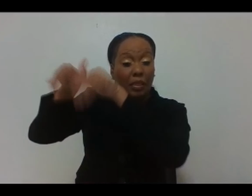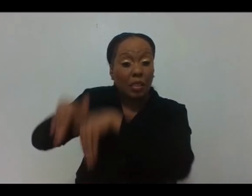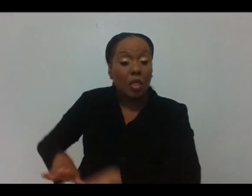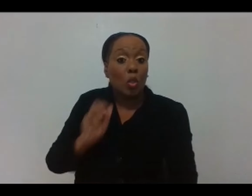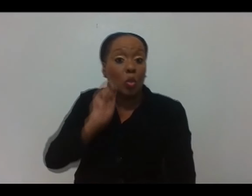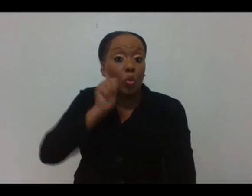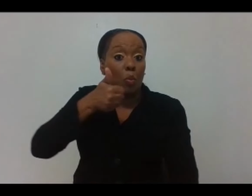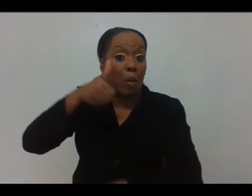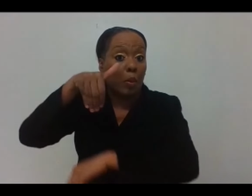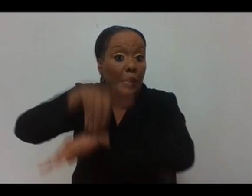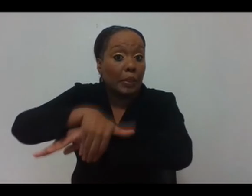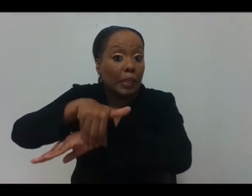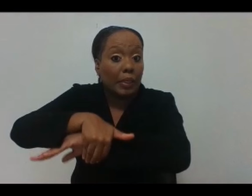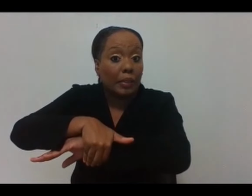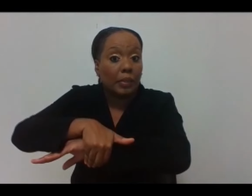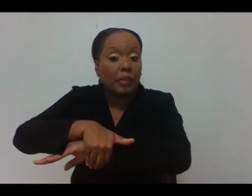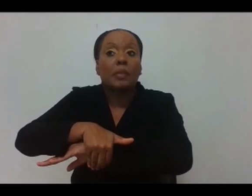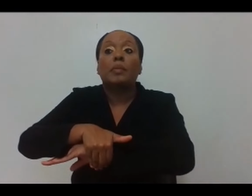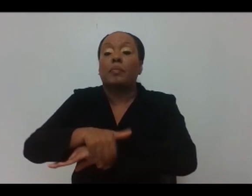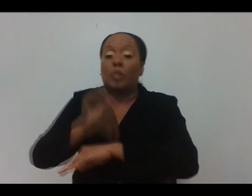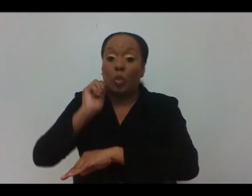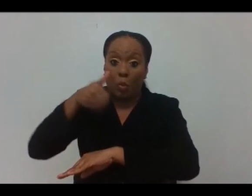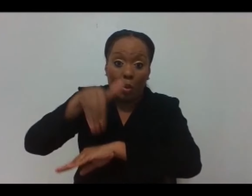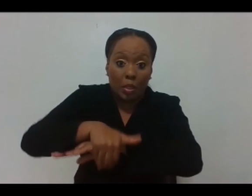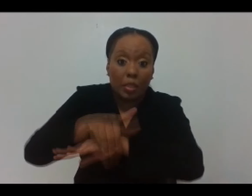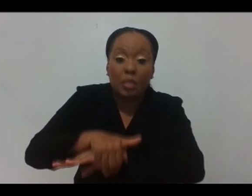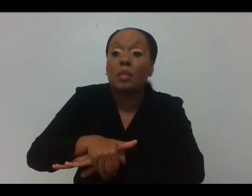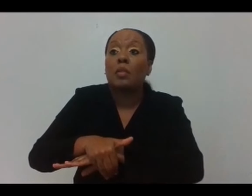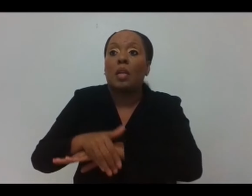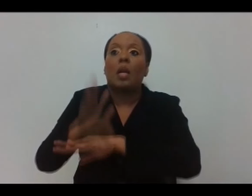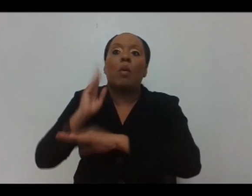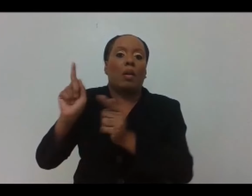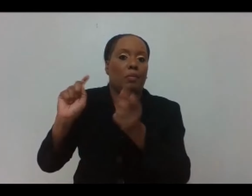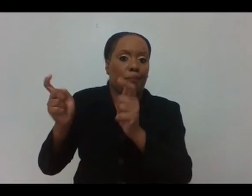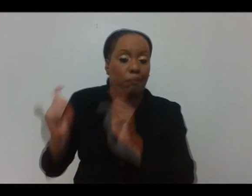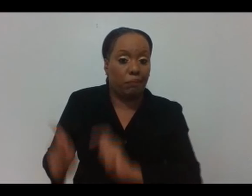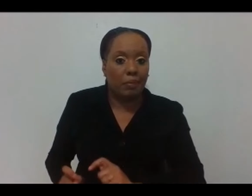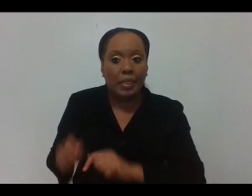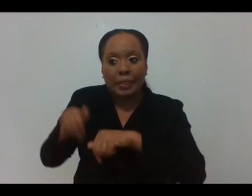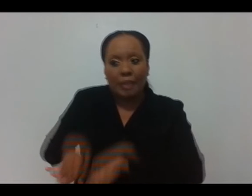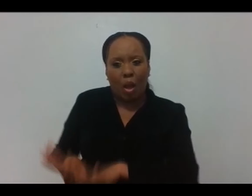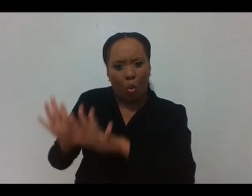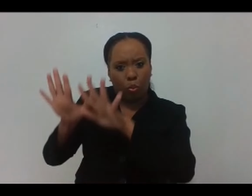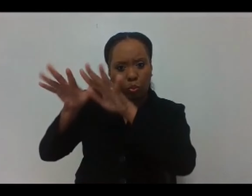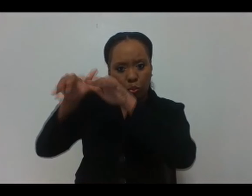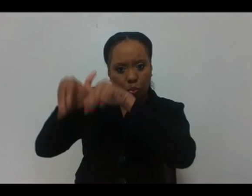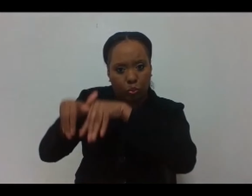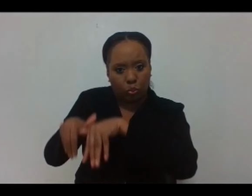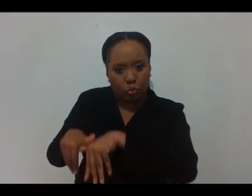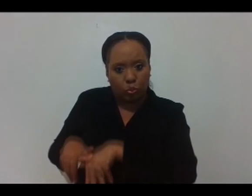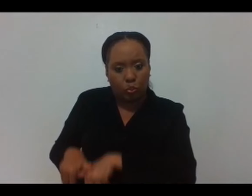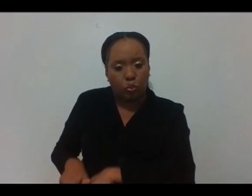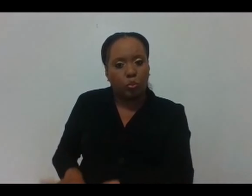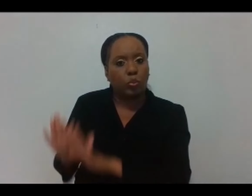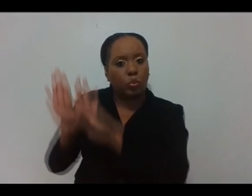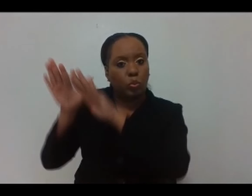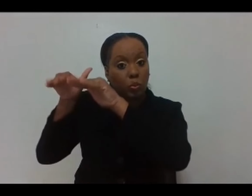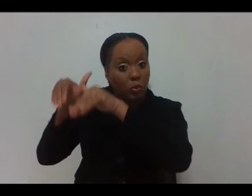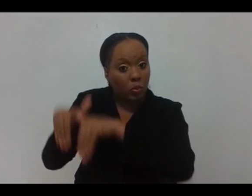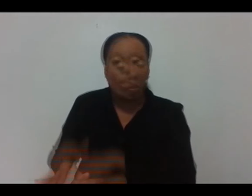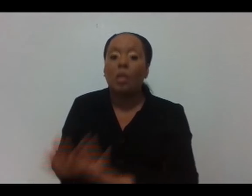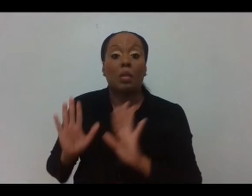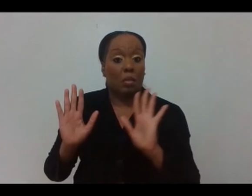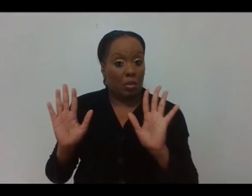bit before the winds from Beryl actually get here, and so you'll start to see the sea conditions deteriorate and become very hazardous in open